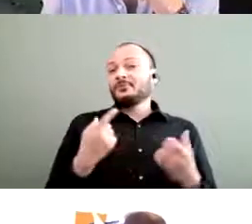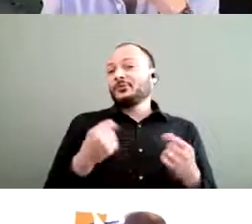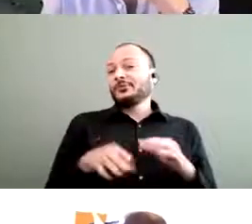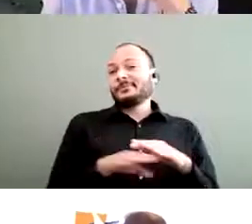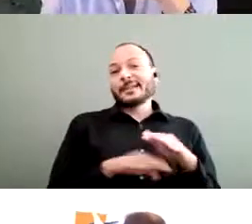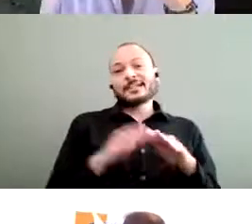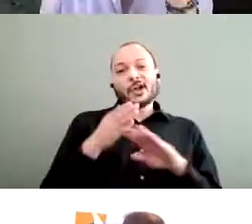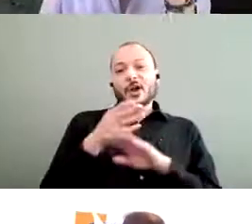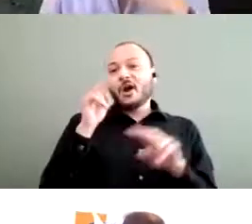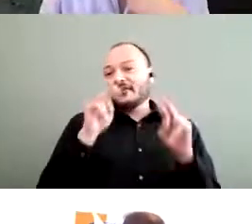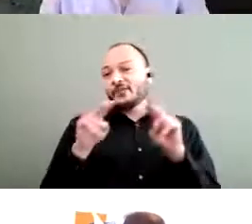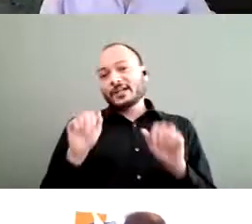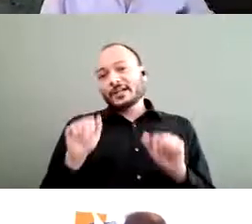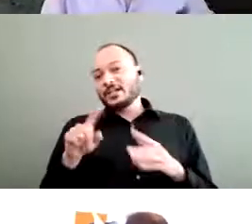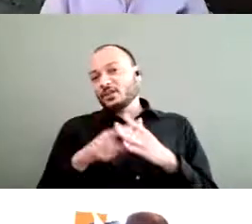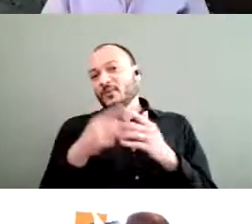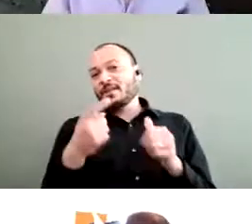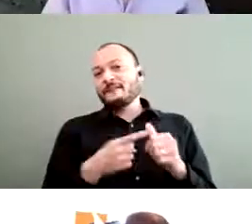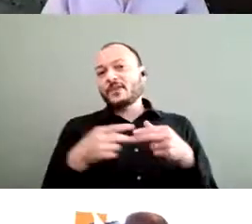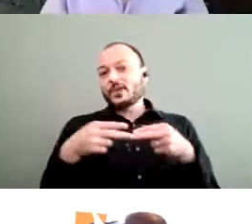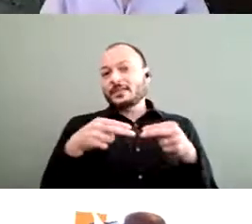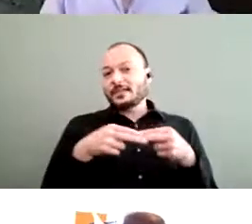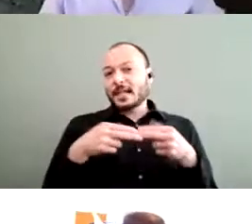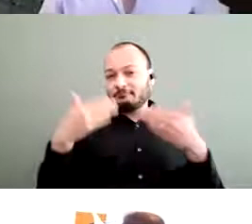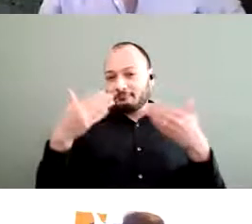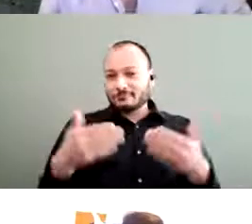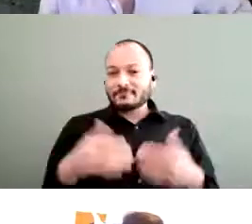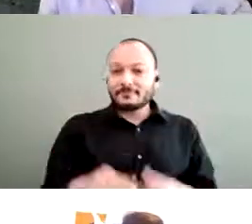overview so we can start with the first slide if possible.